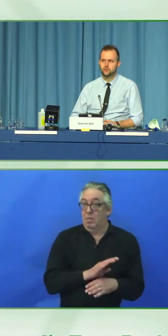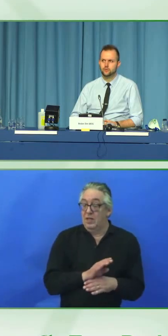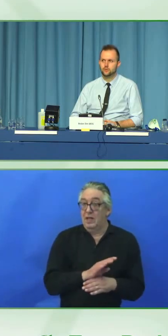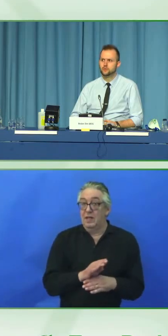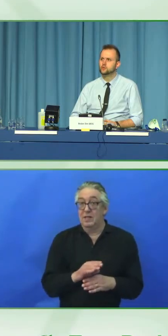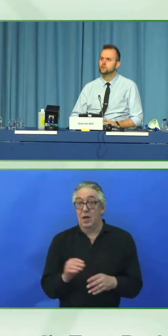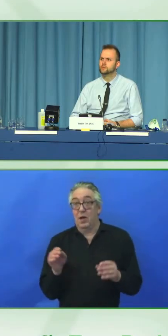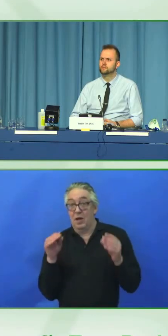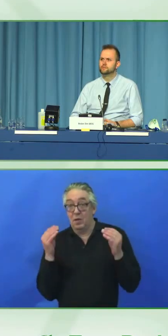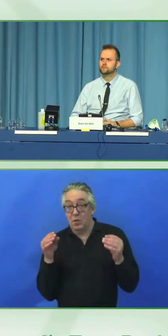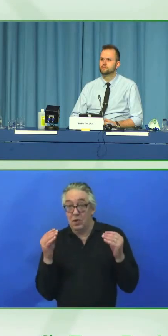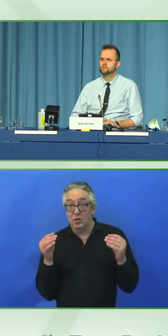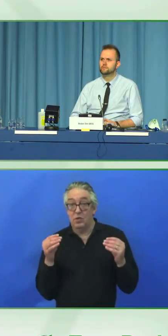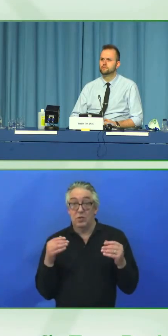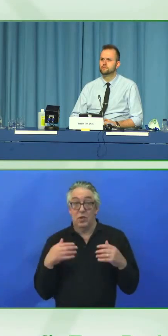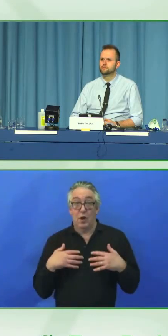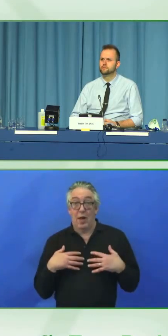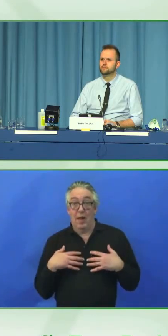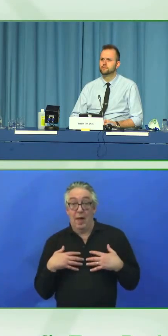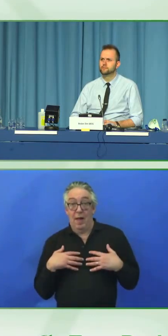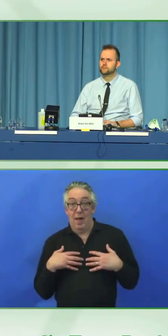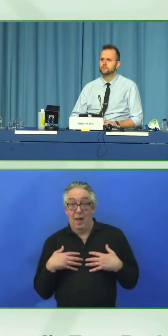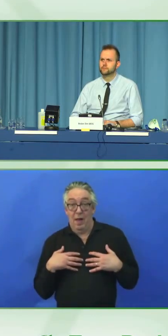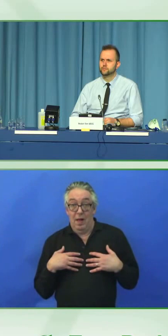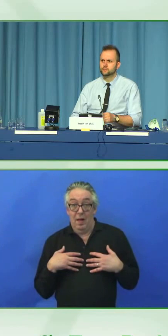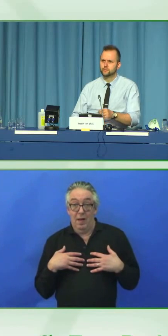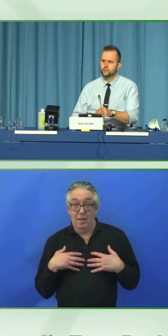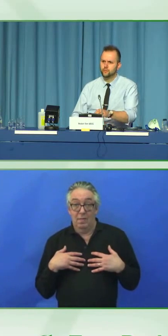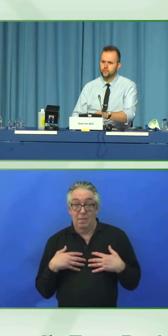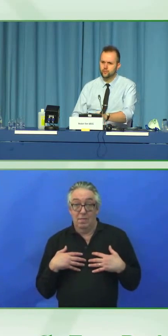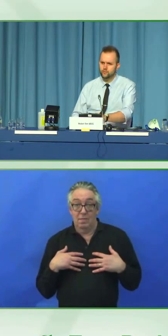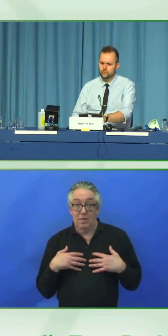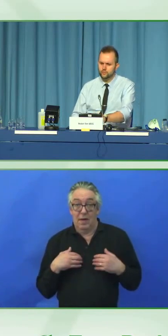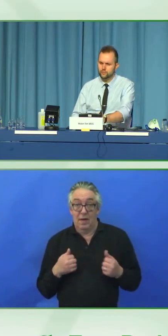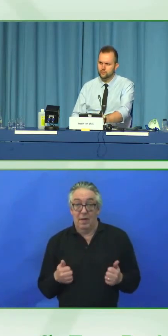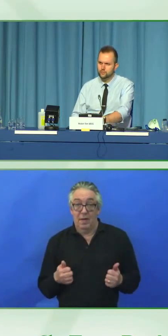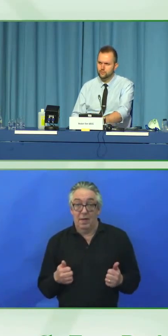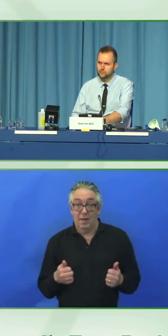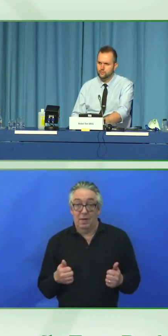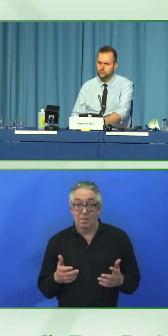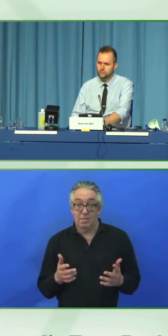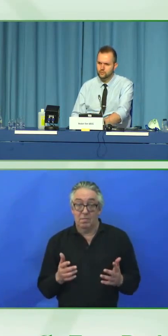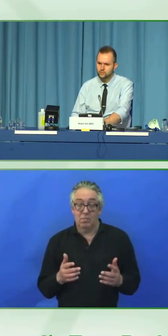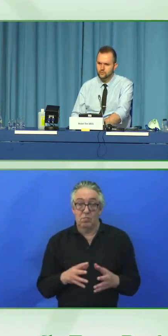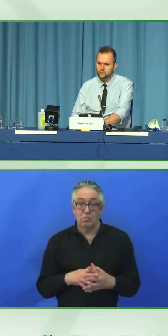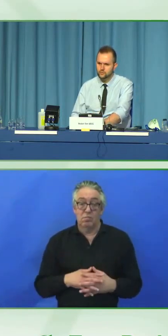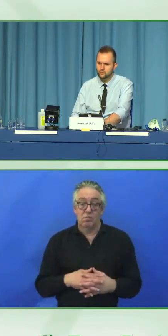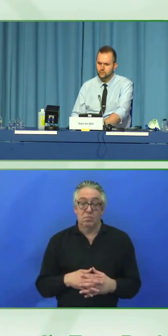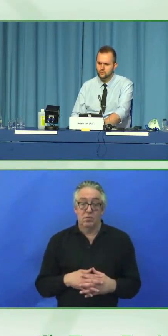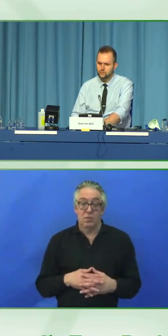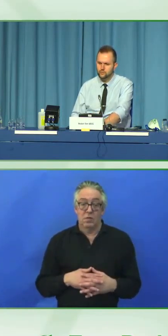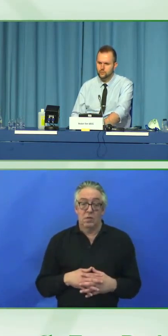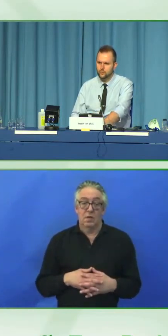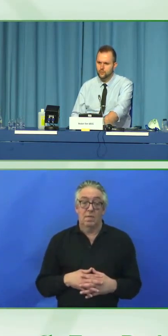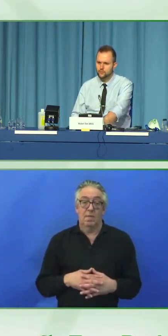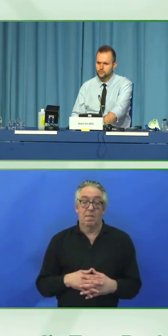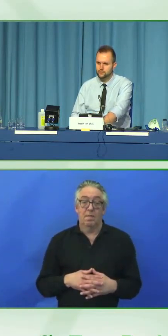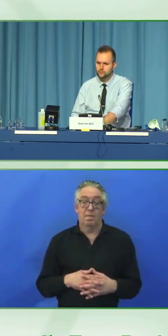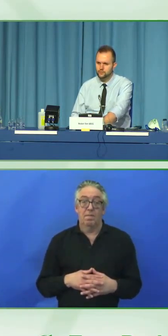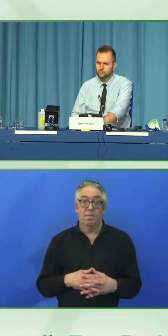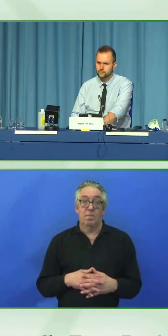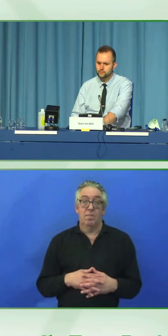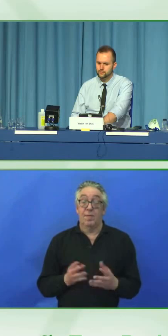When it comes to making public more accessible, and in turn, everything the city has to offer more